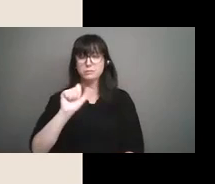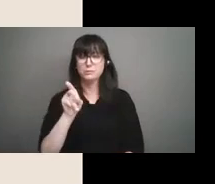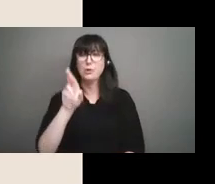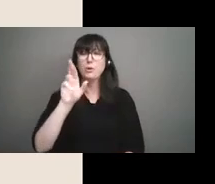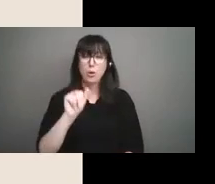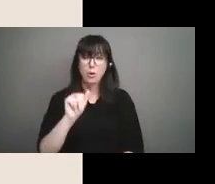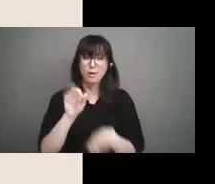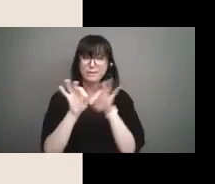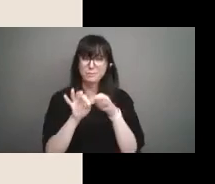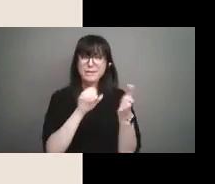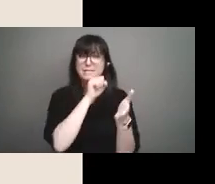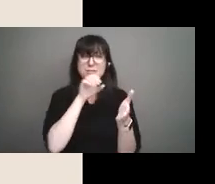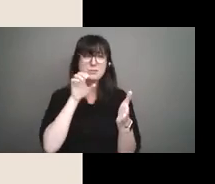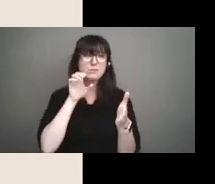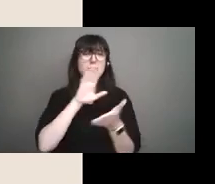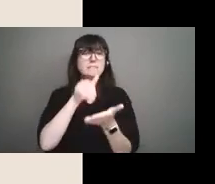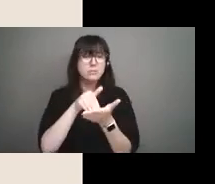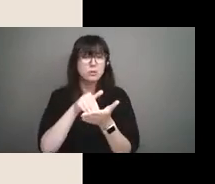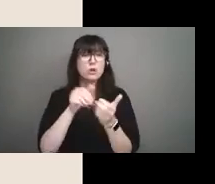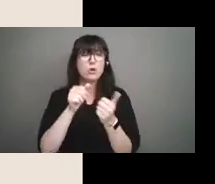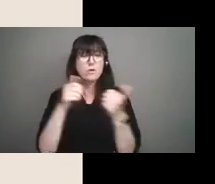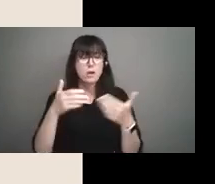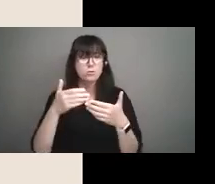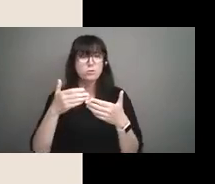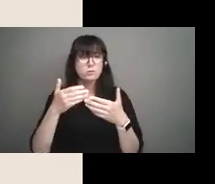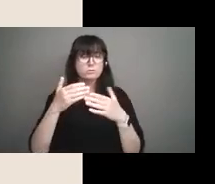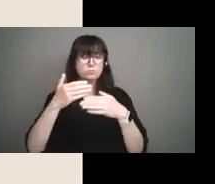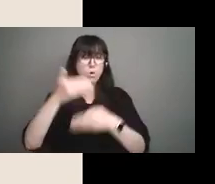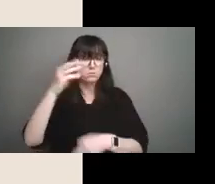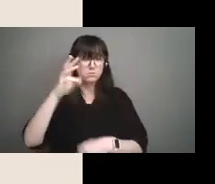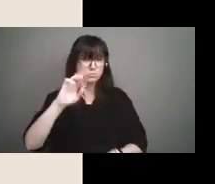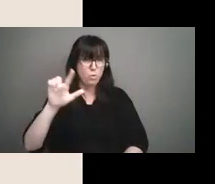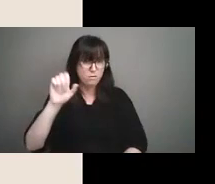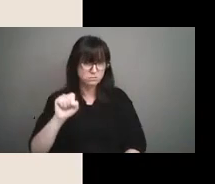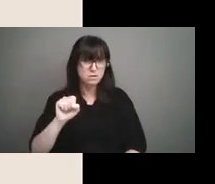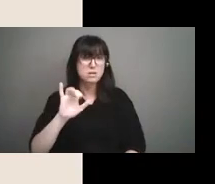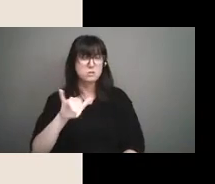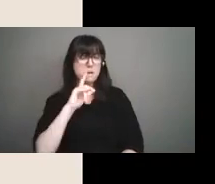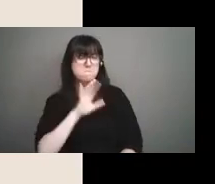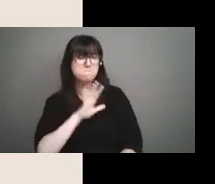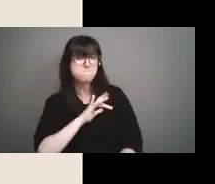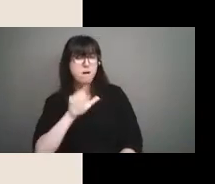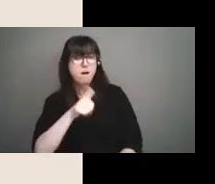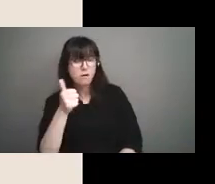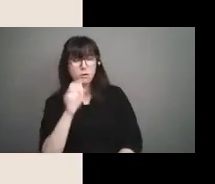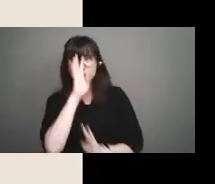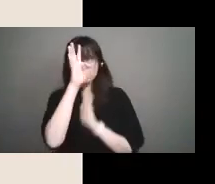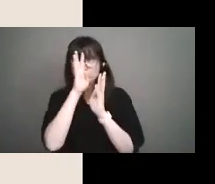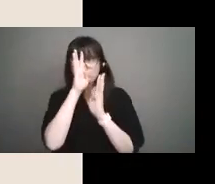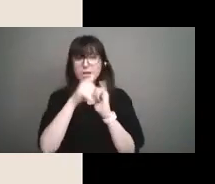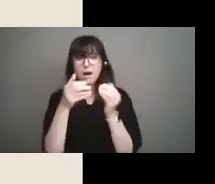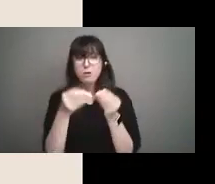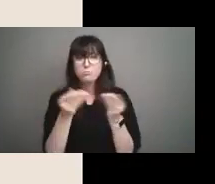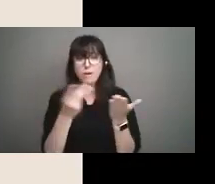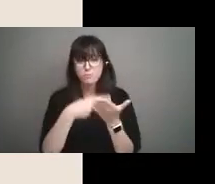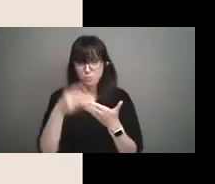about the Senior Centers Without Walls. So that was an impetus for us to start to think about a gateway, innovative ways to deliver the